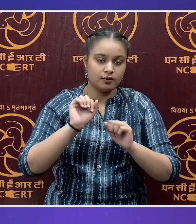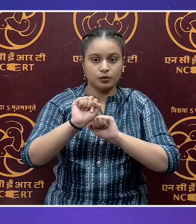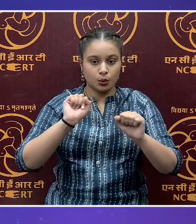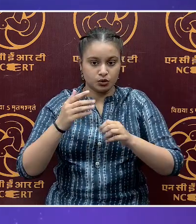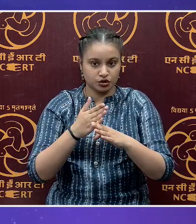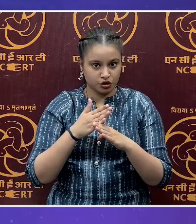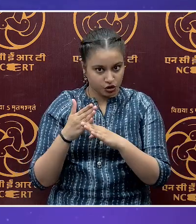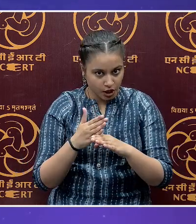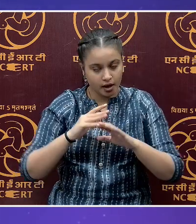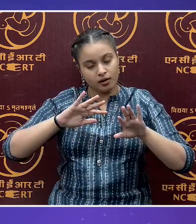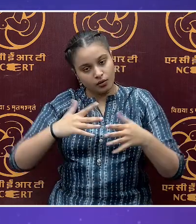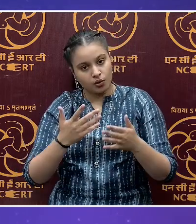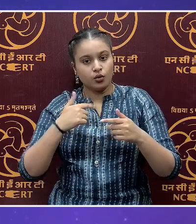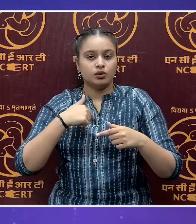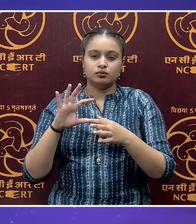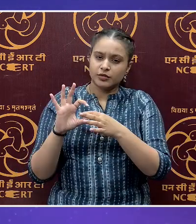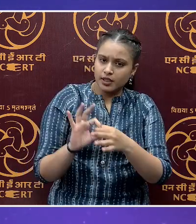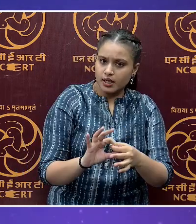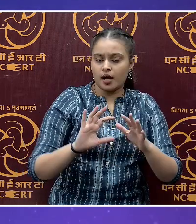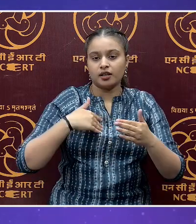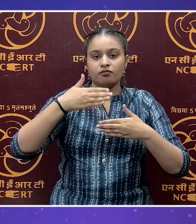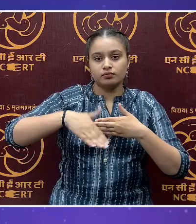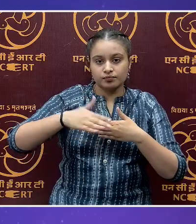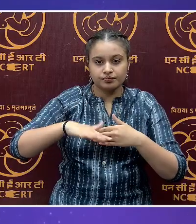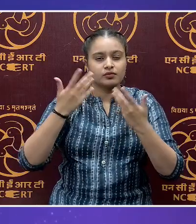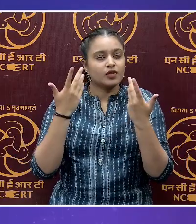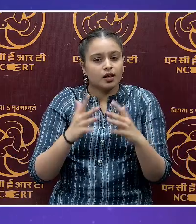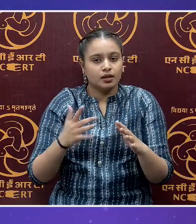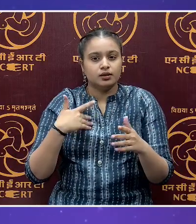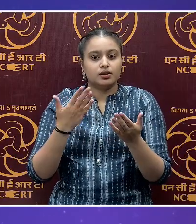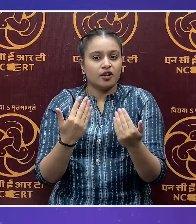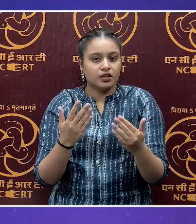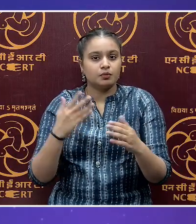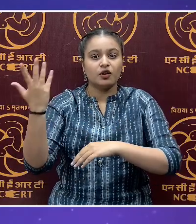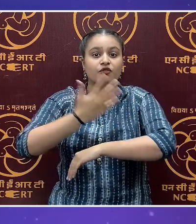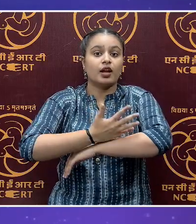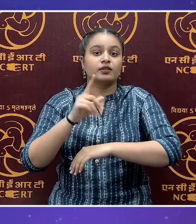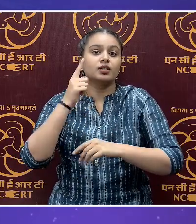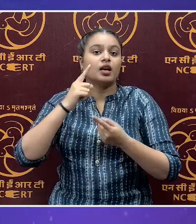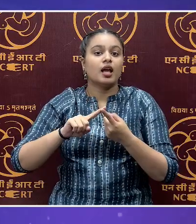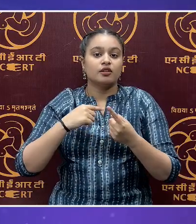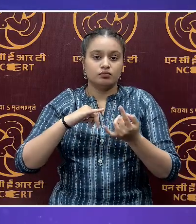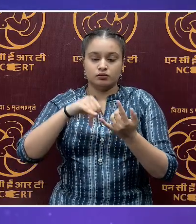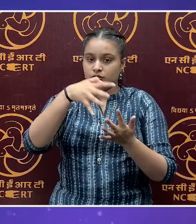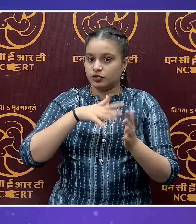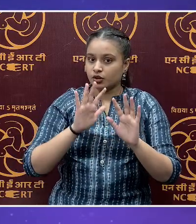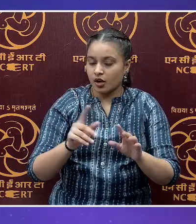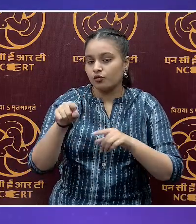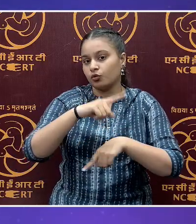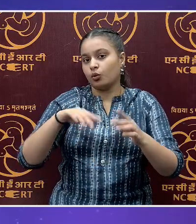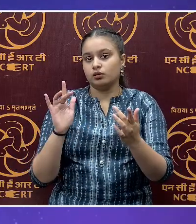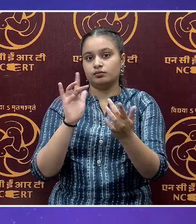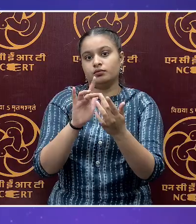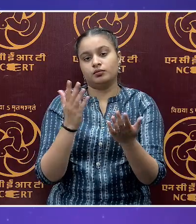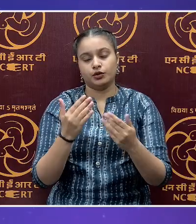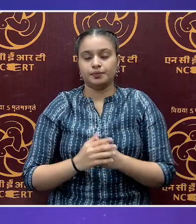us, and we are aligned with that, and continuously throughout the show we are continuously available for the 5 days for a live session. So you can reach out to us with our